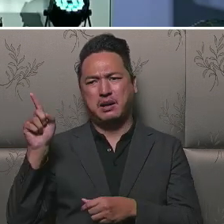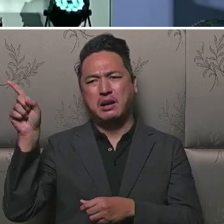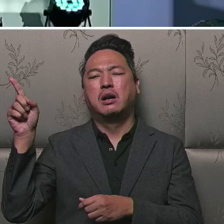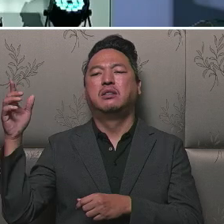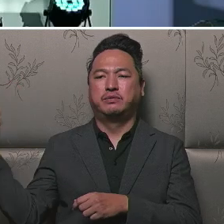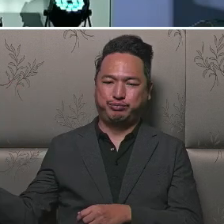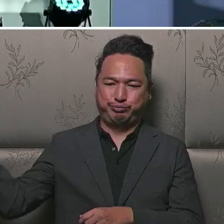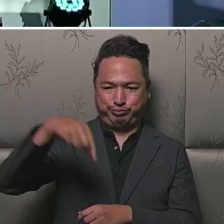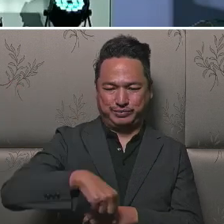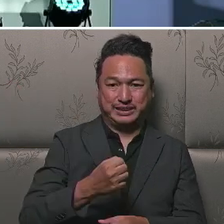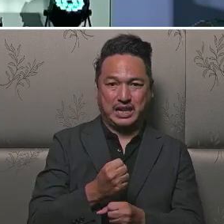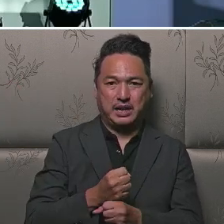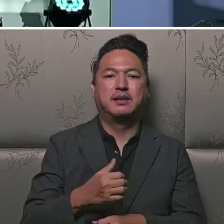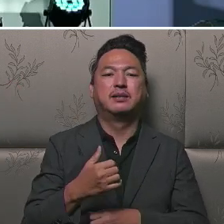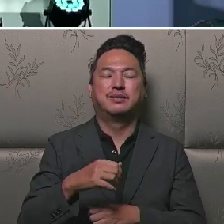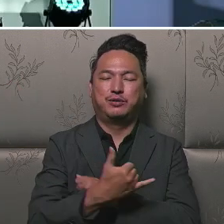Tammy, you're welcome. Thank you.